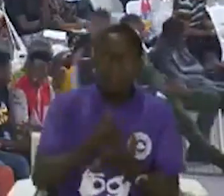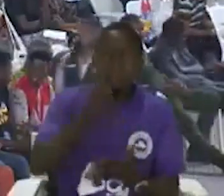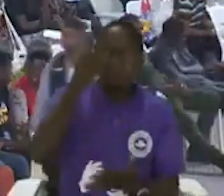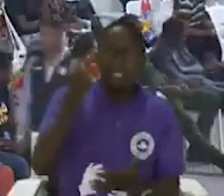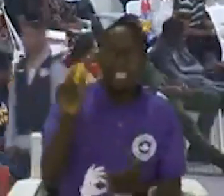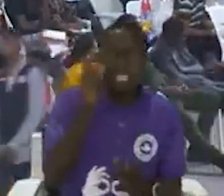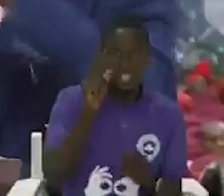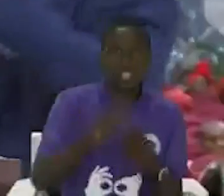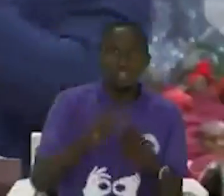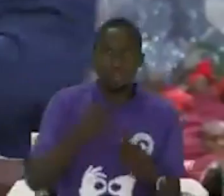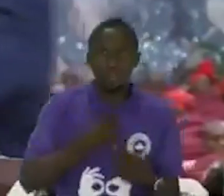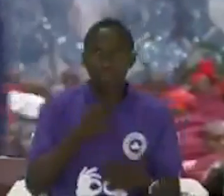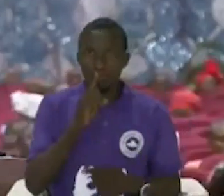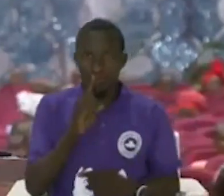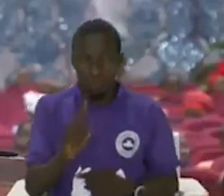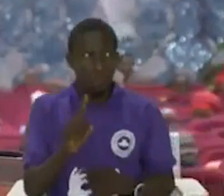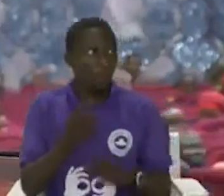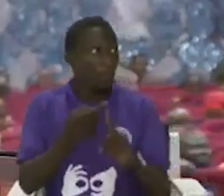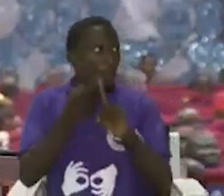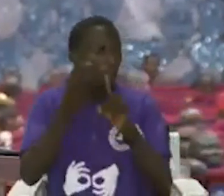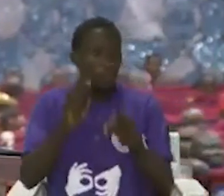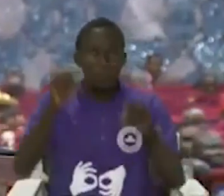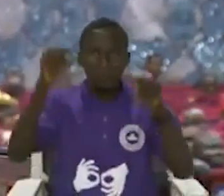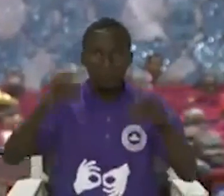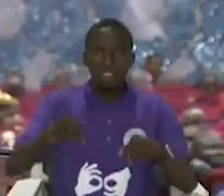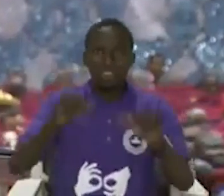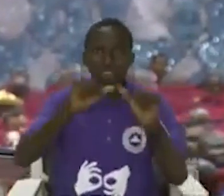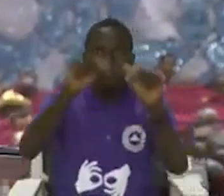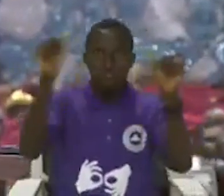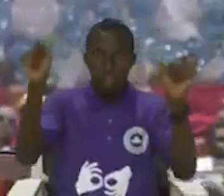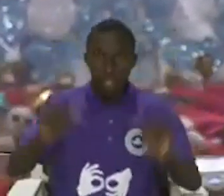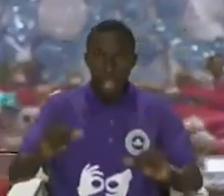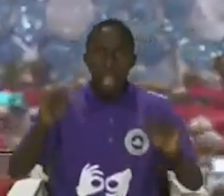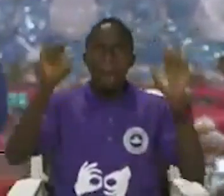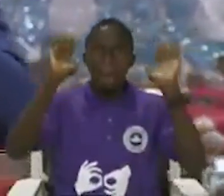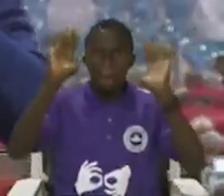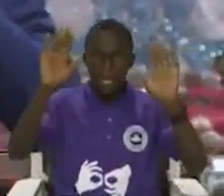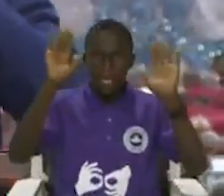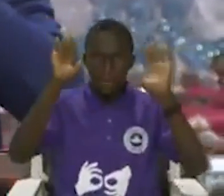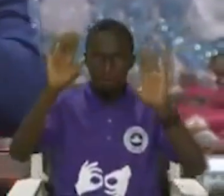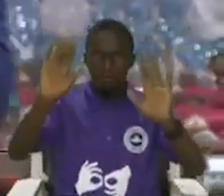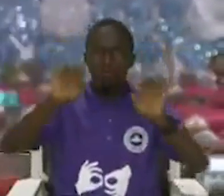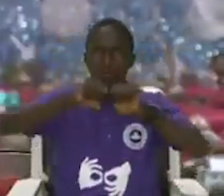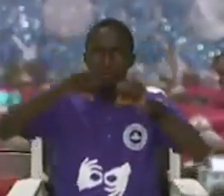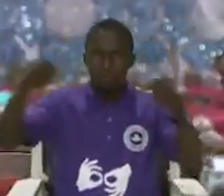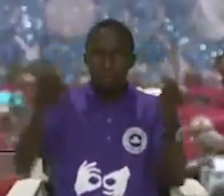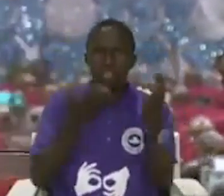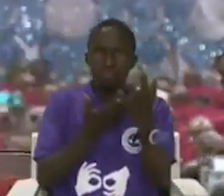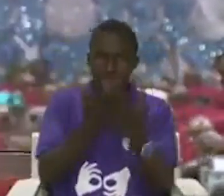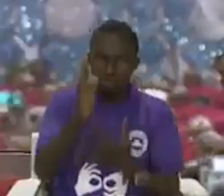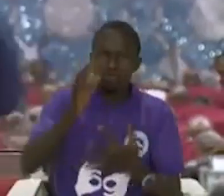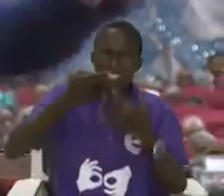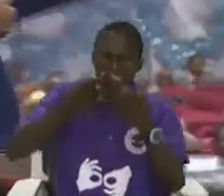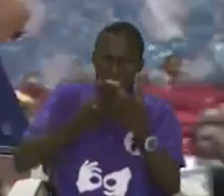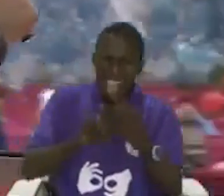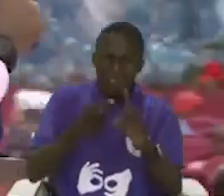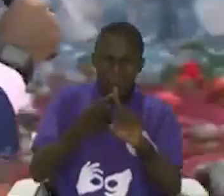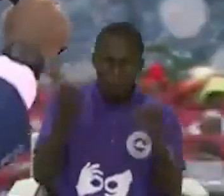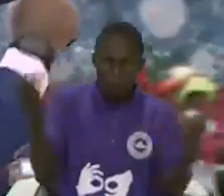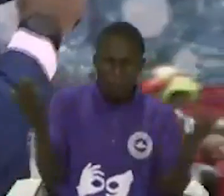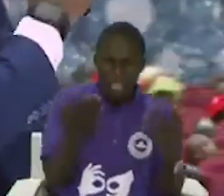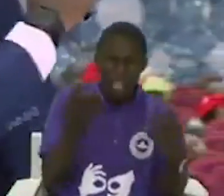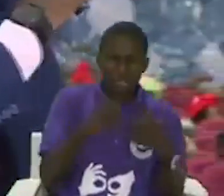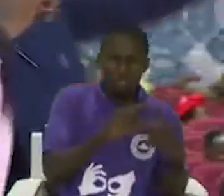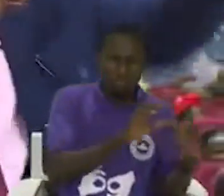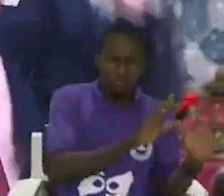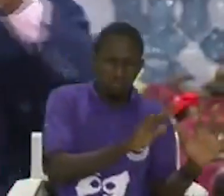Listen to me, brethren. From this exalted altar, miracles, breakthroughs will begin to flow from here to the old